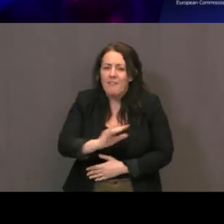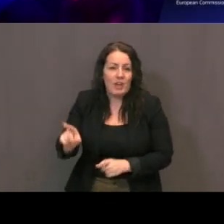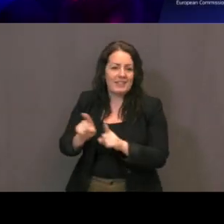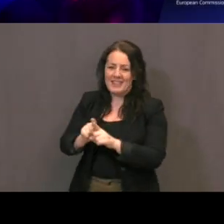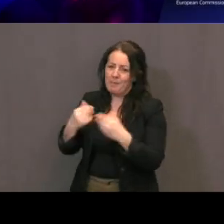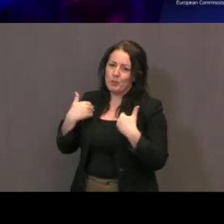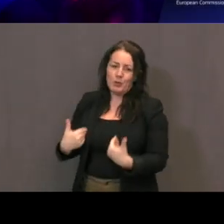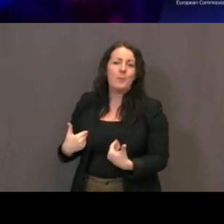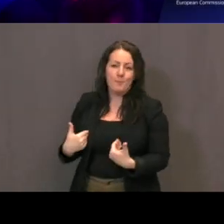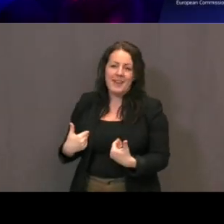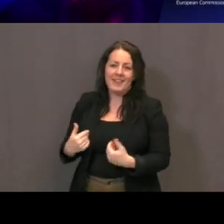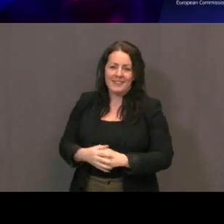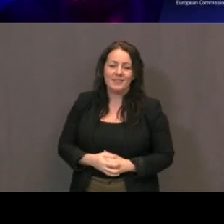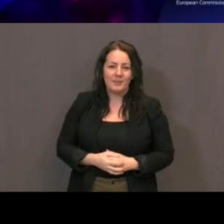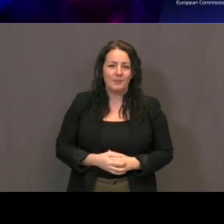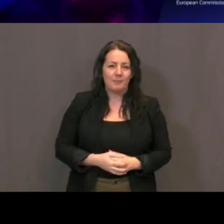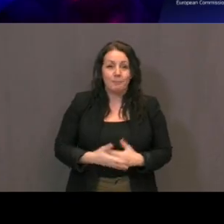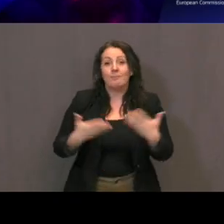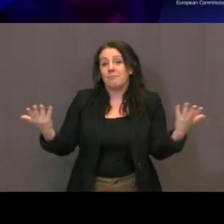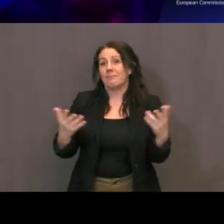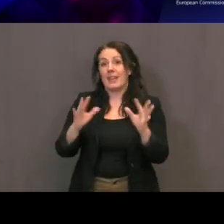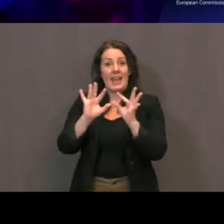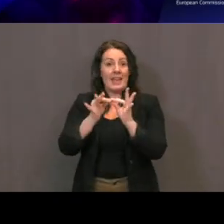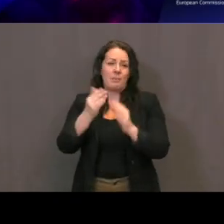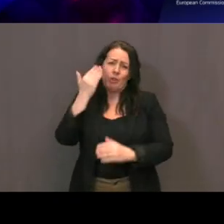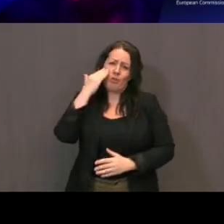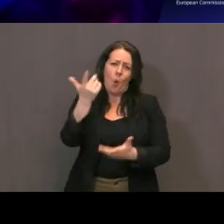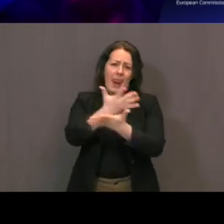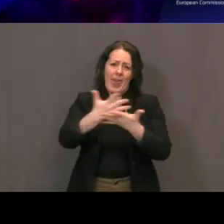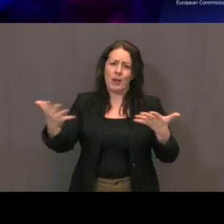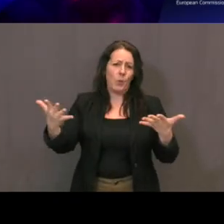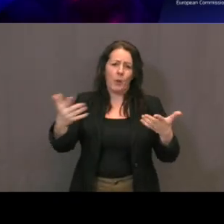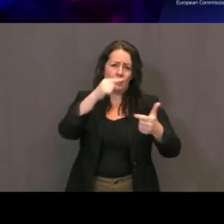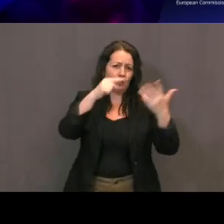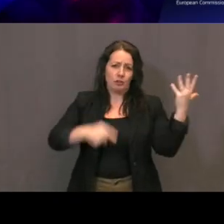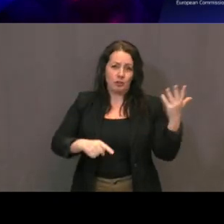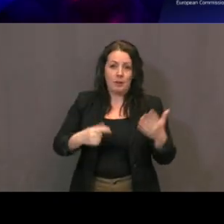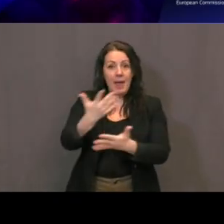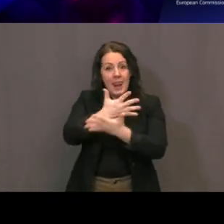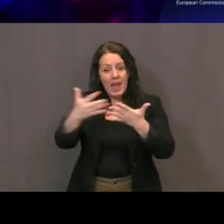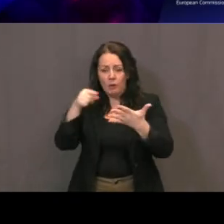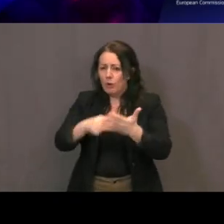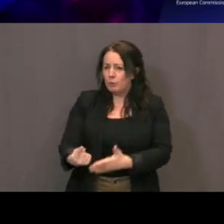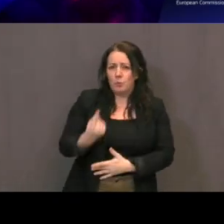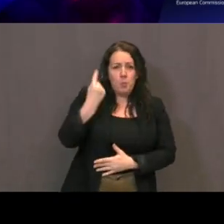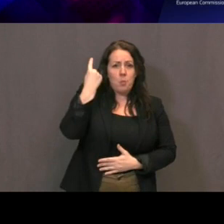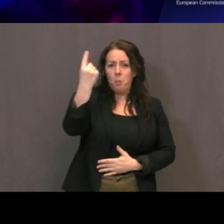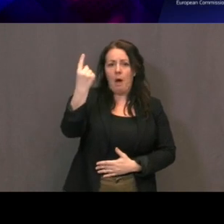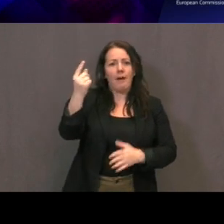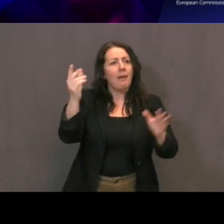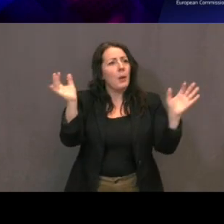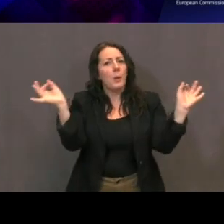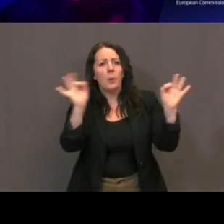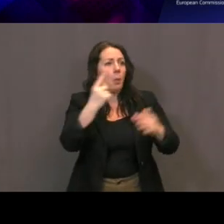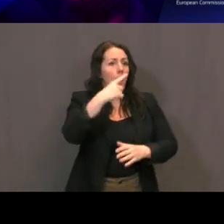all interpreters knows that, is that it's an expression of the unique culture, the experience, and the society that